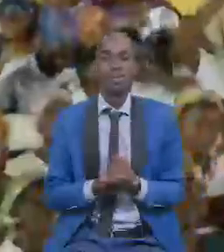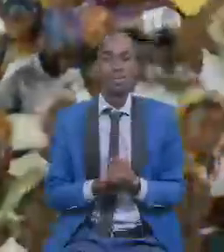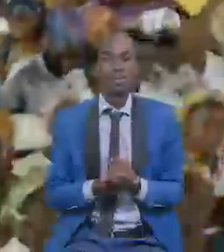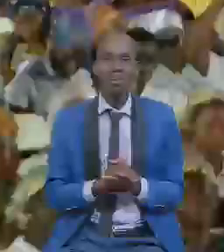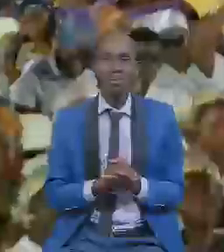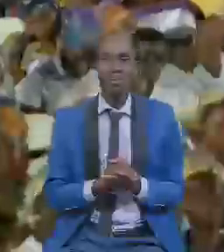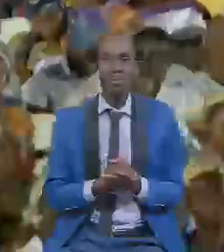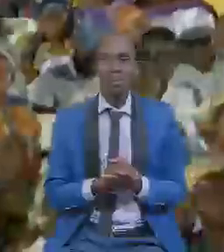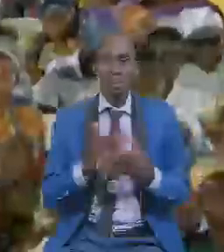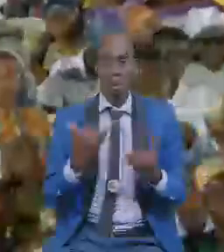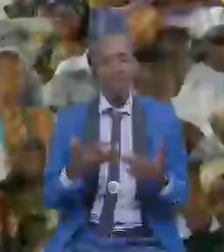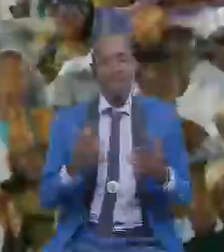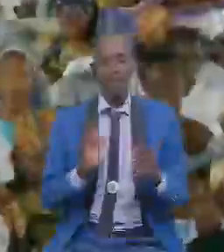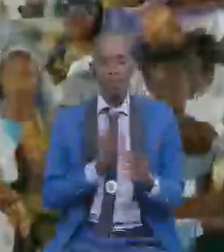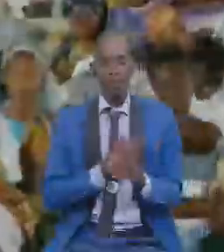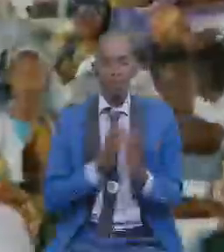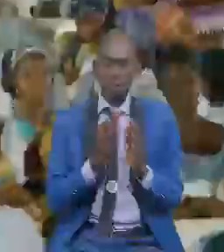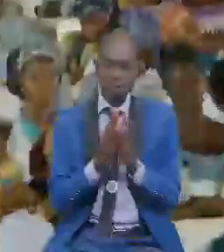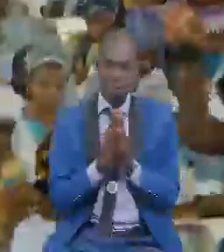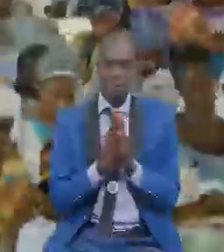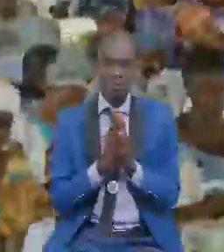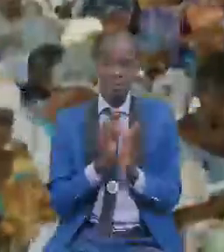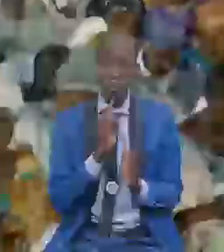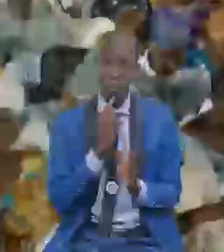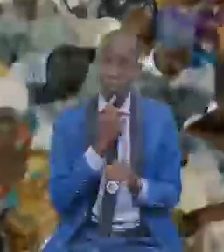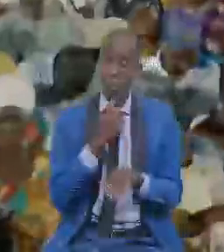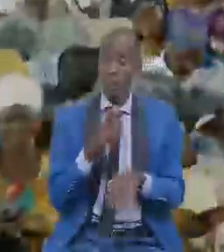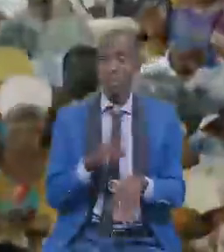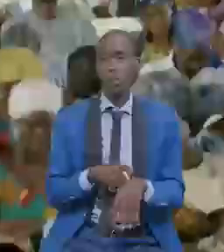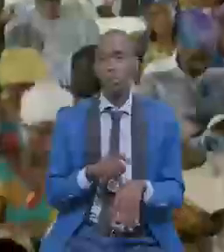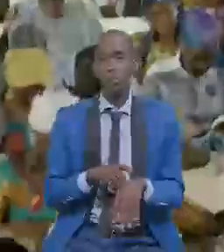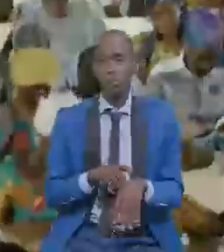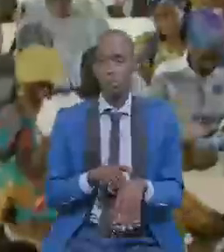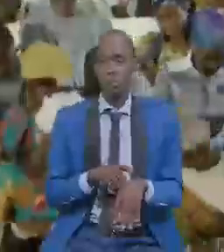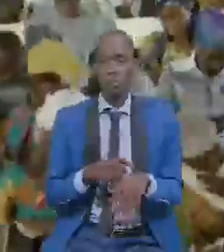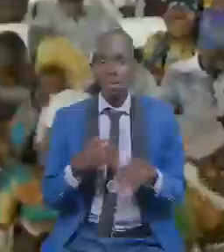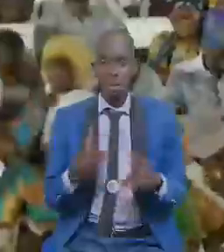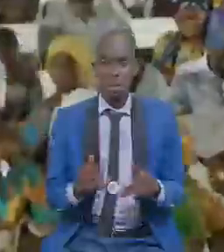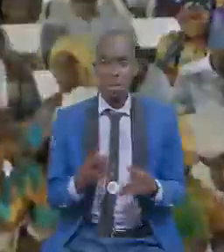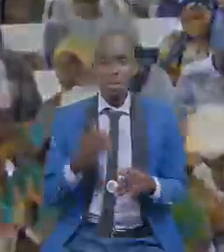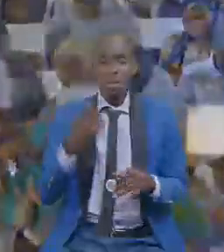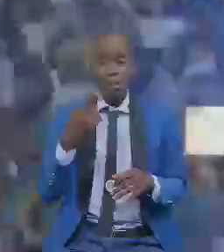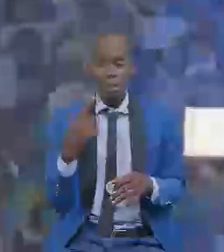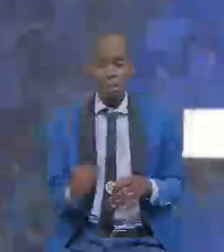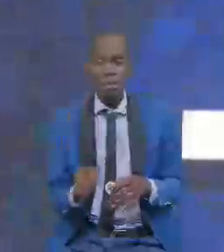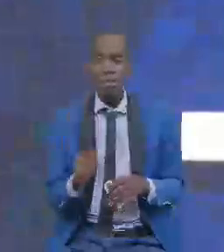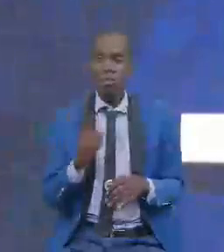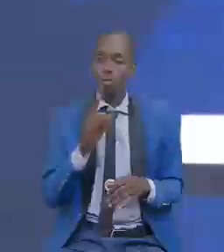Heads bowed and eyes closed. The genuine thing has come from